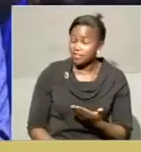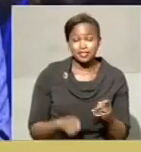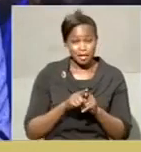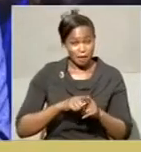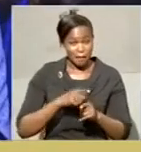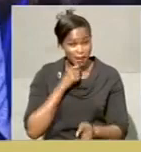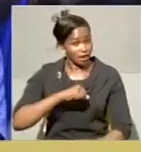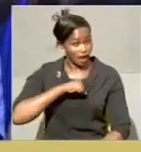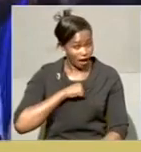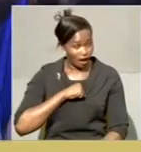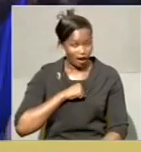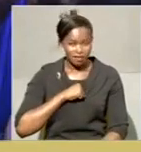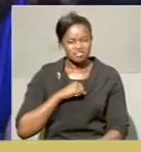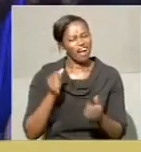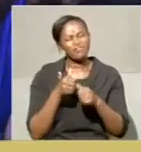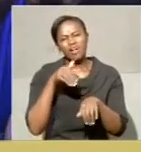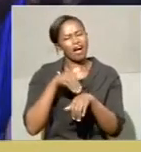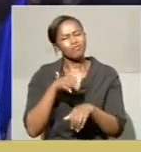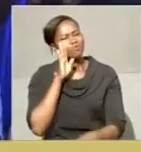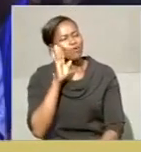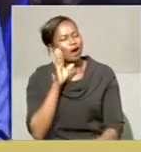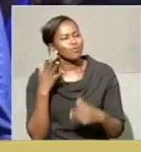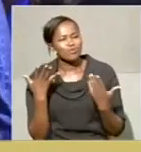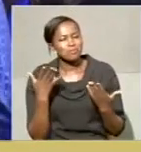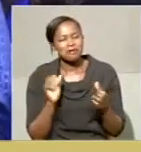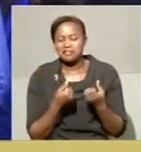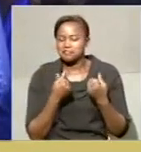groom, is leaving nothing to chance.